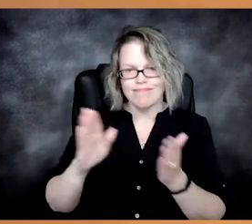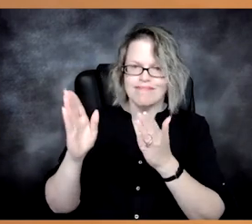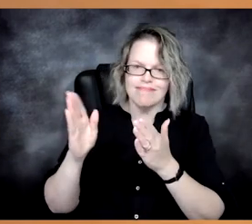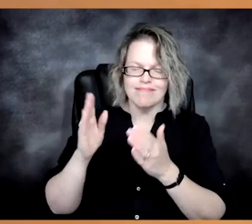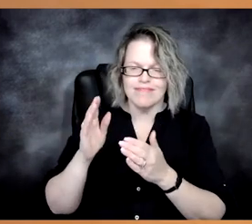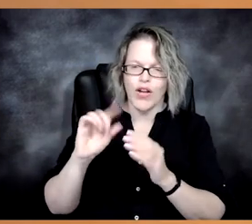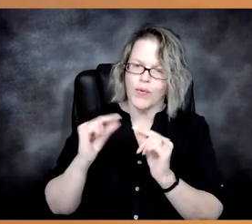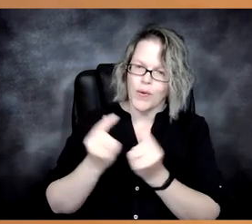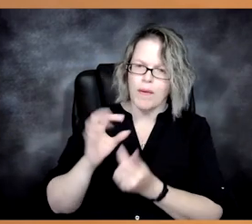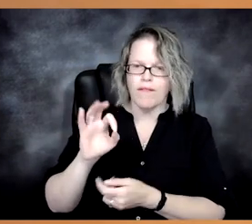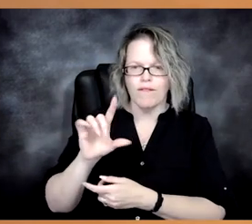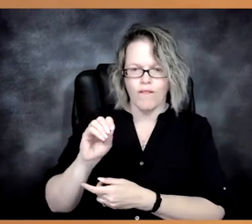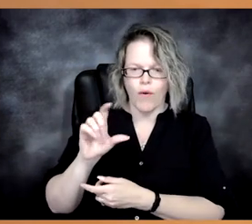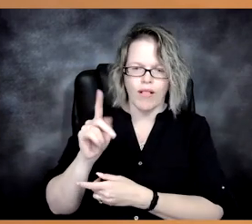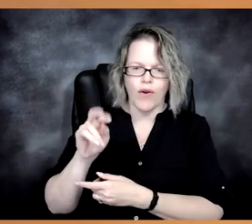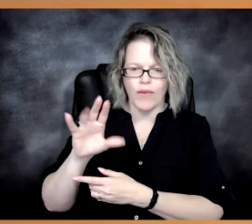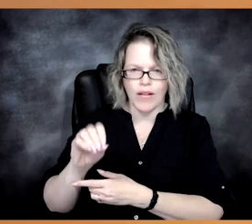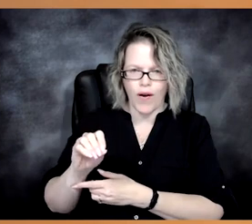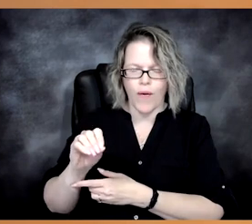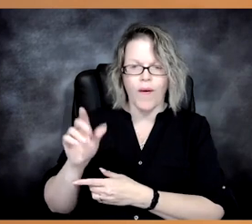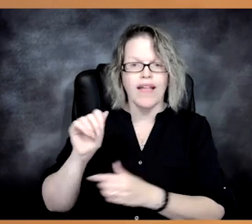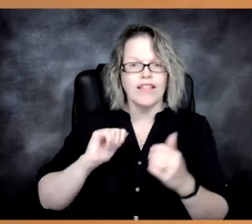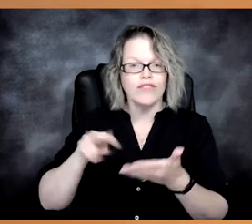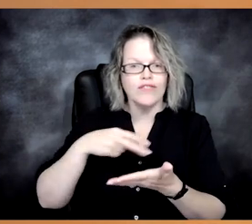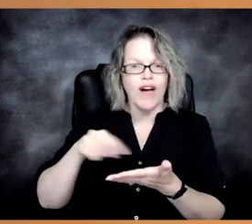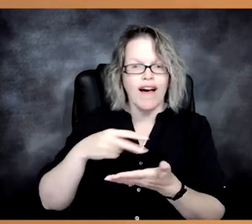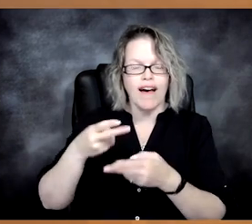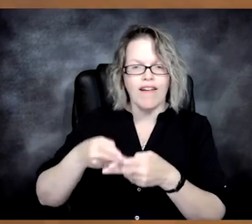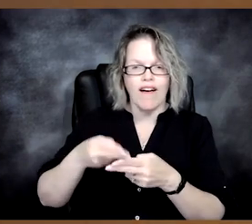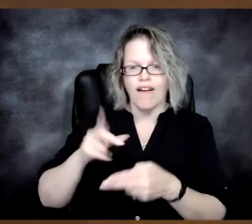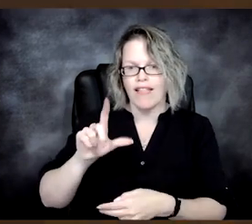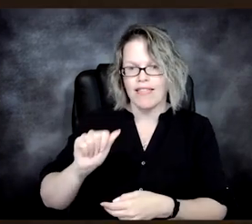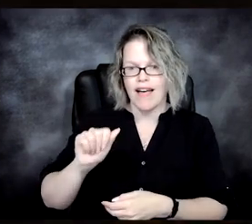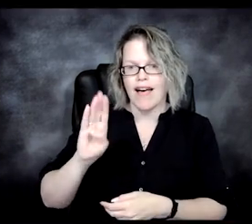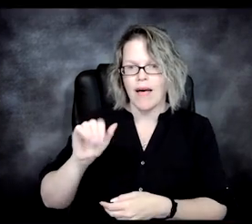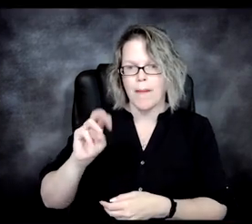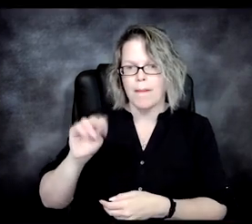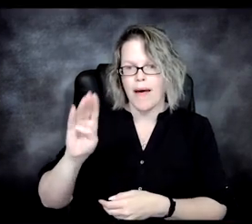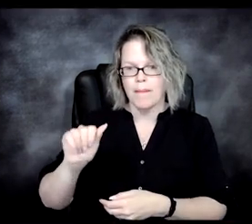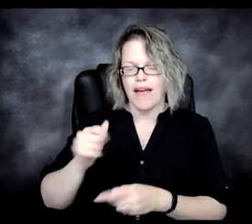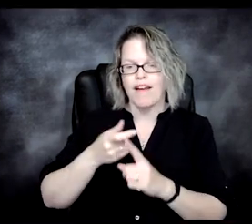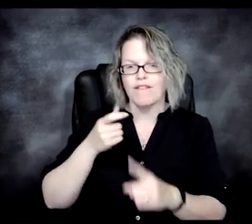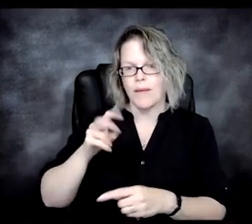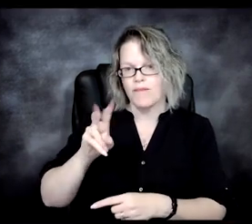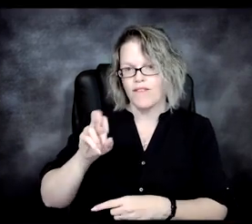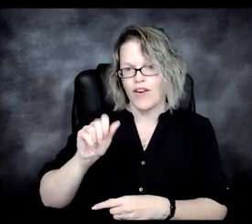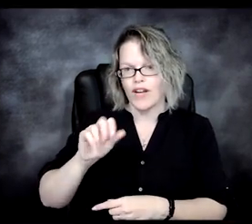Grupo Folklorico performing La Bamba, a traditional dance from Veracruz, Mexico.